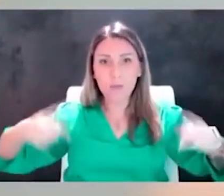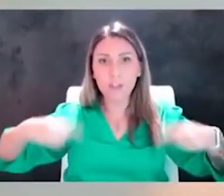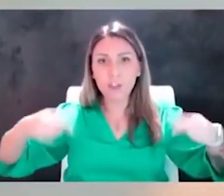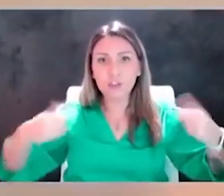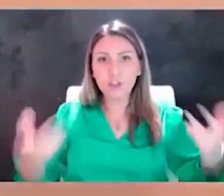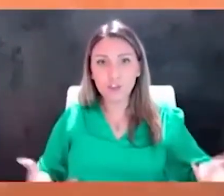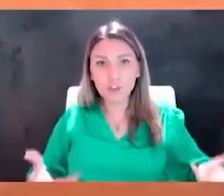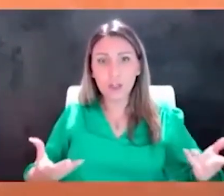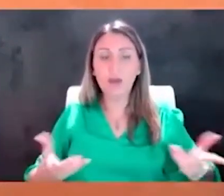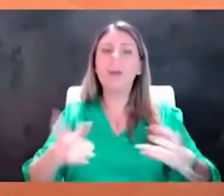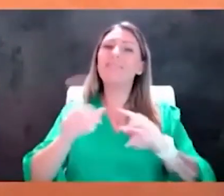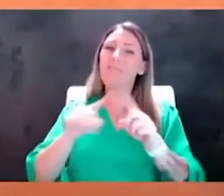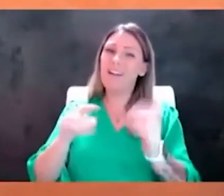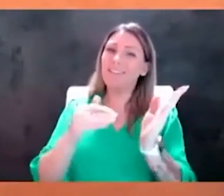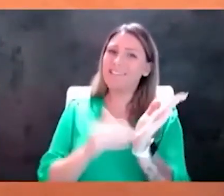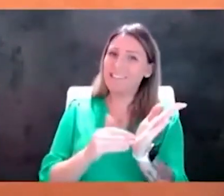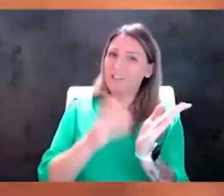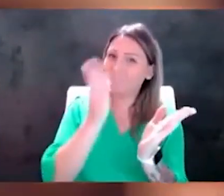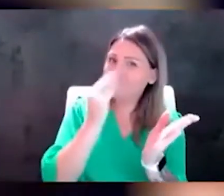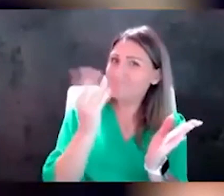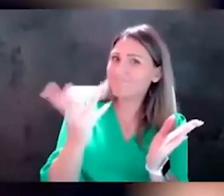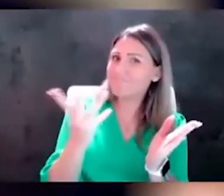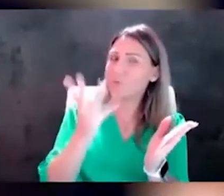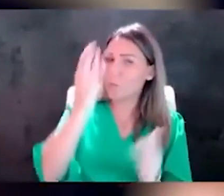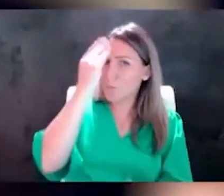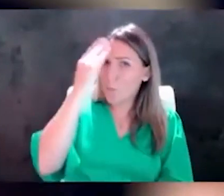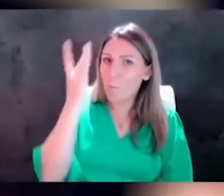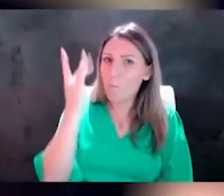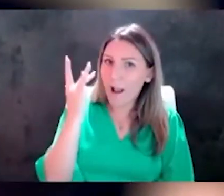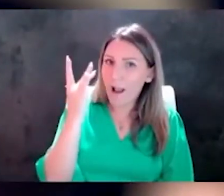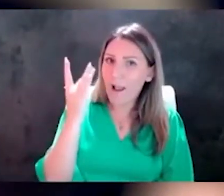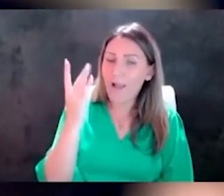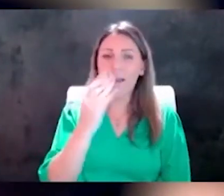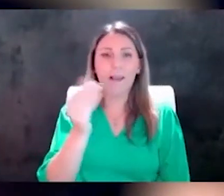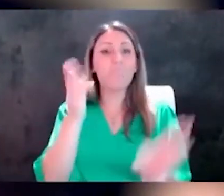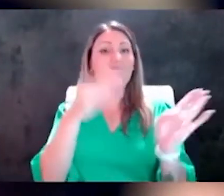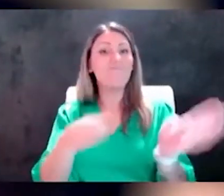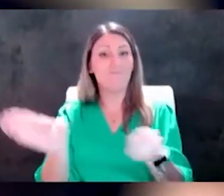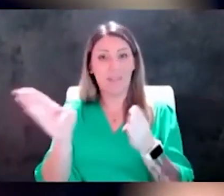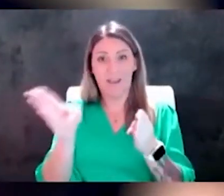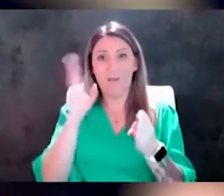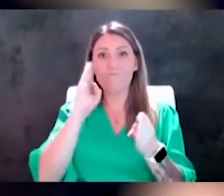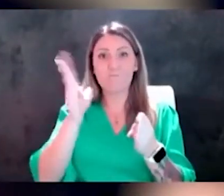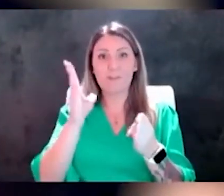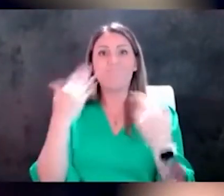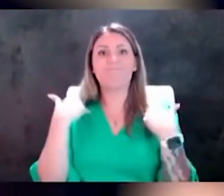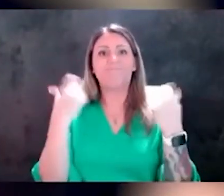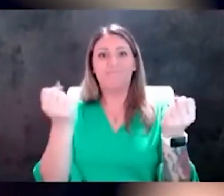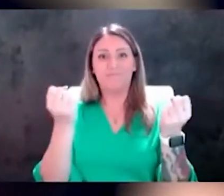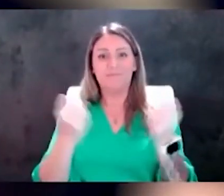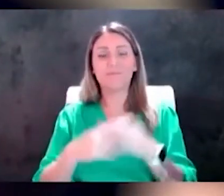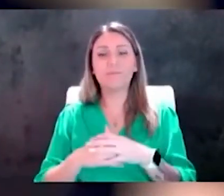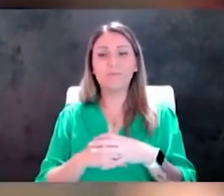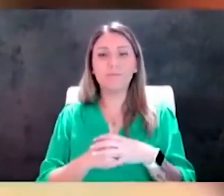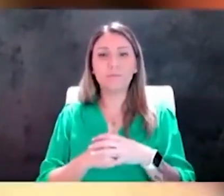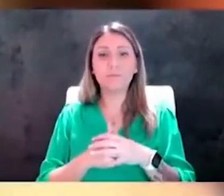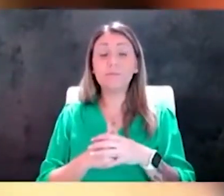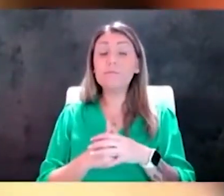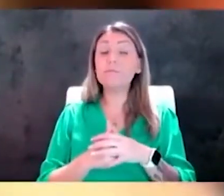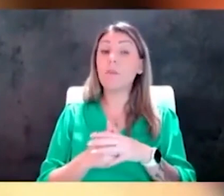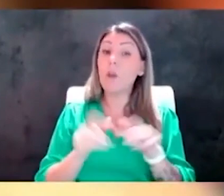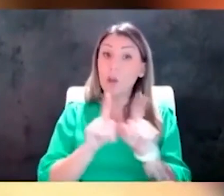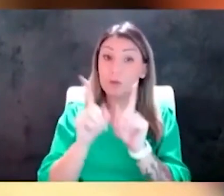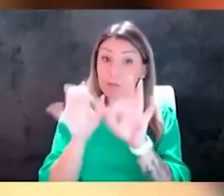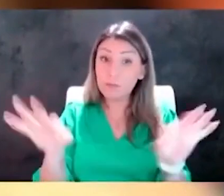doctors who told her they knew why it was happening, and they had a plan to get her on a path to recovery. And equally important, they